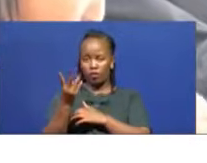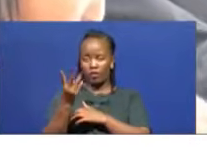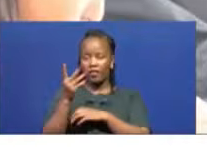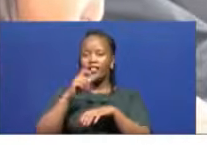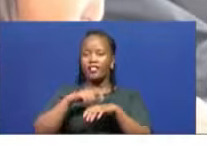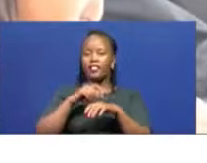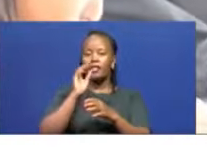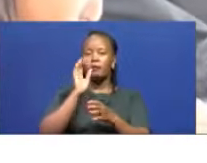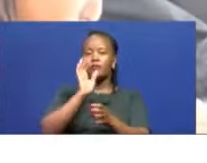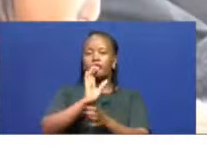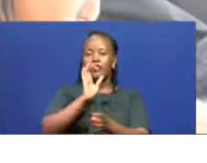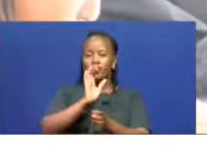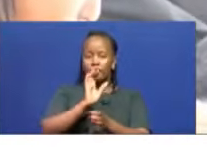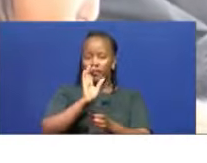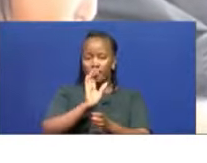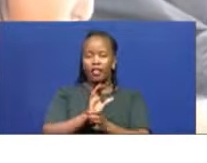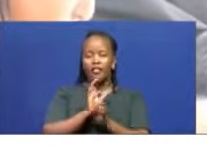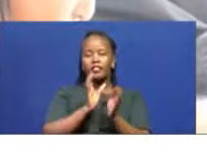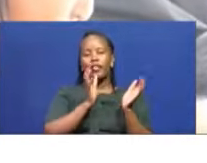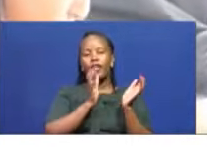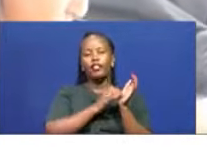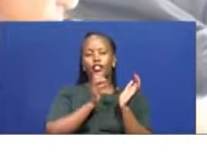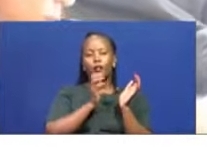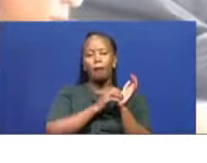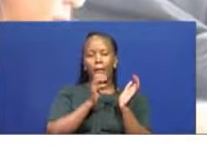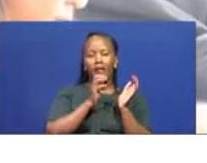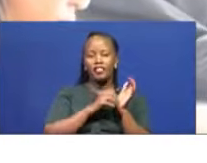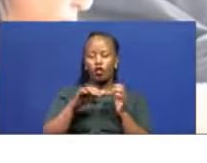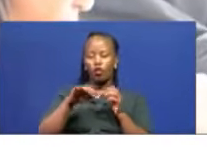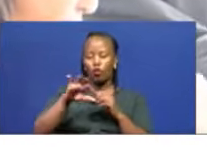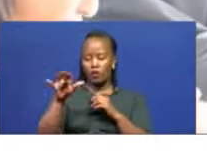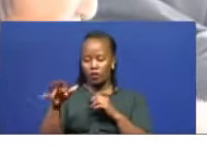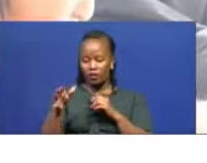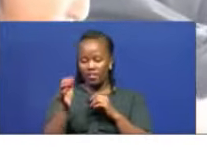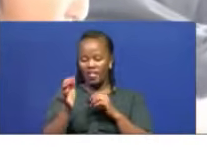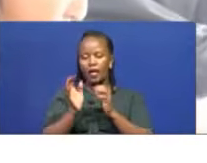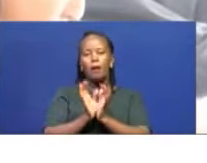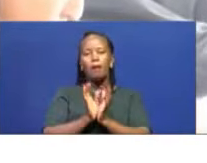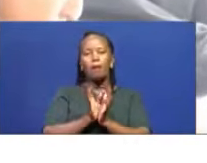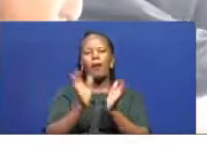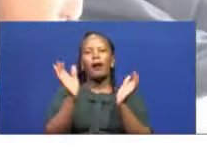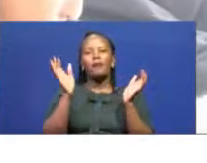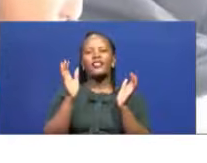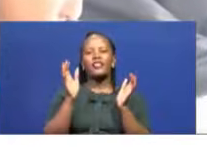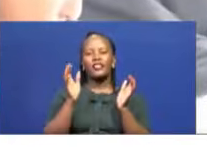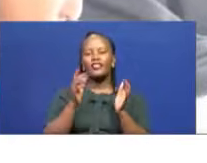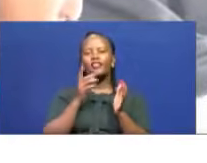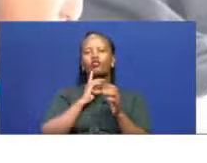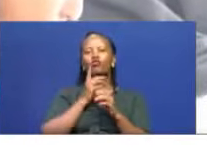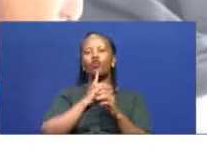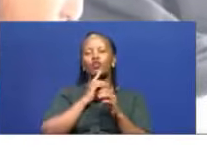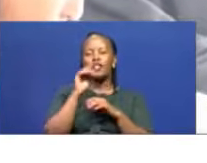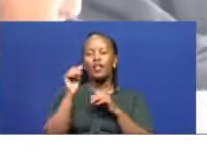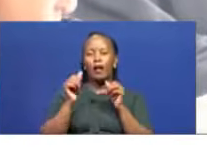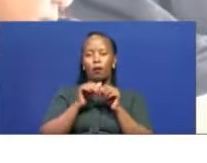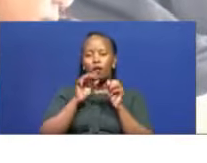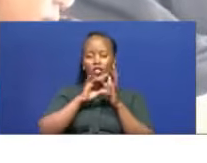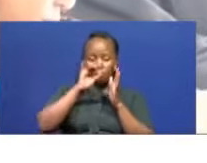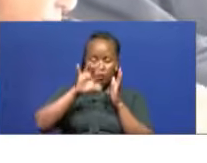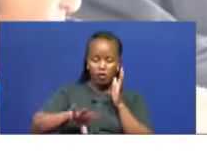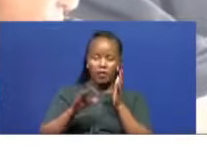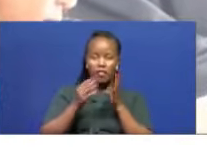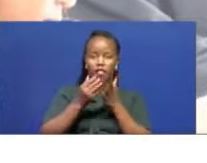at Uamuzi Catholic Church in Machakos County, publicly took a stand on the impeachment motion before it